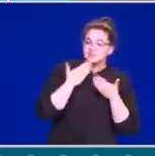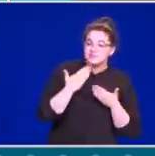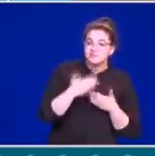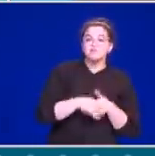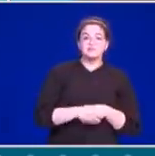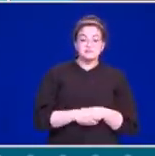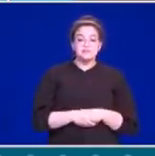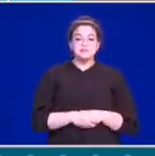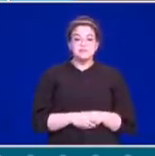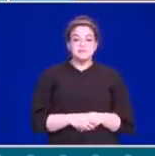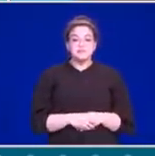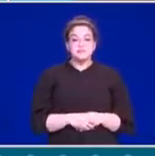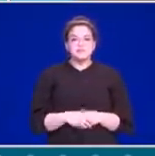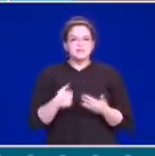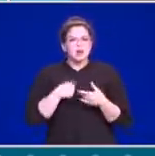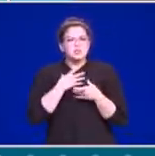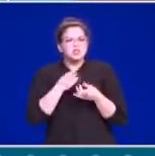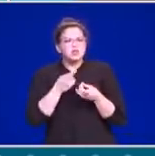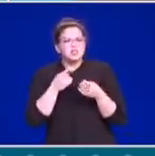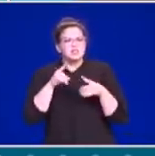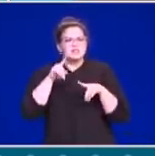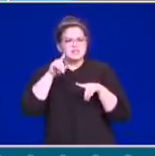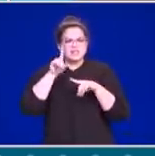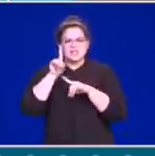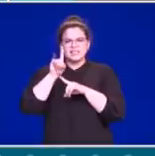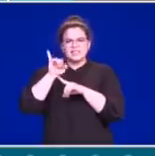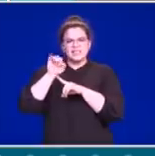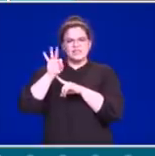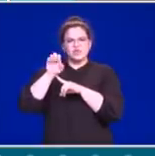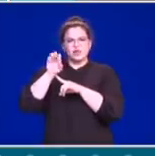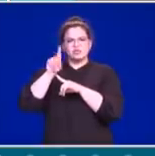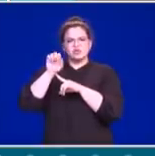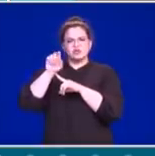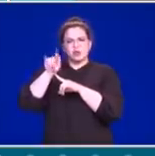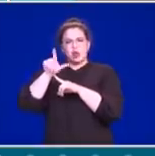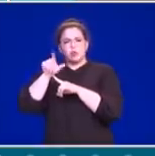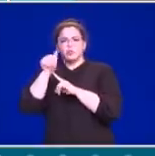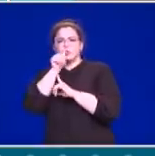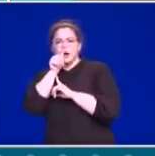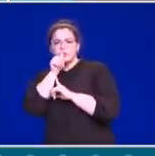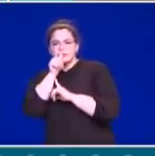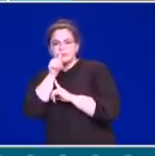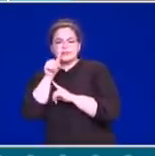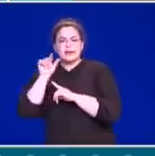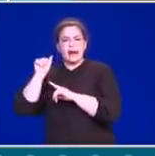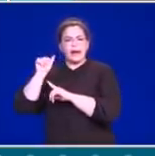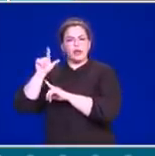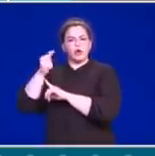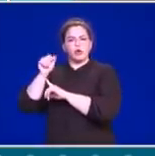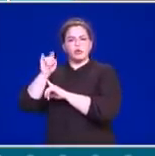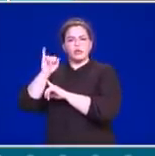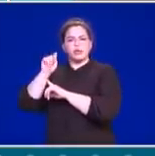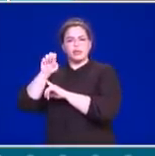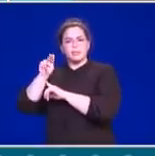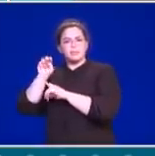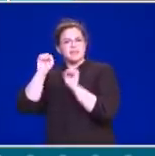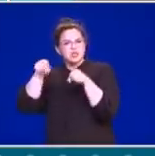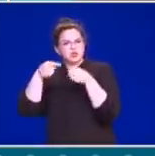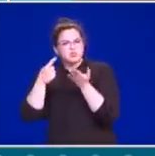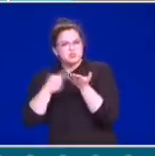was interested in the differential privacy algorithm, and if you could speak to some of the impact of that